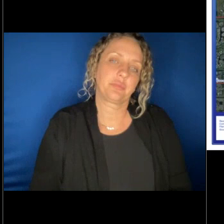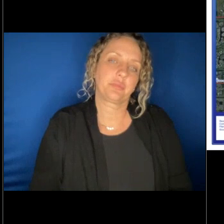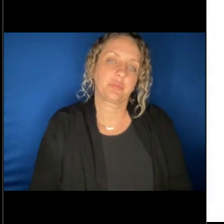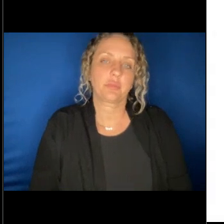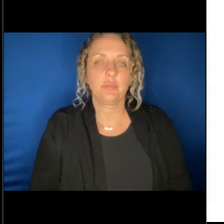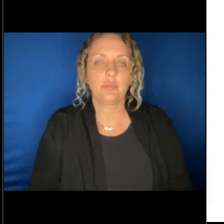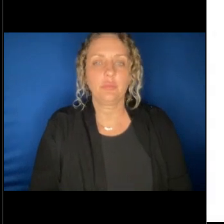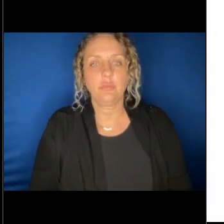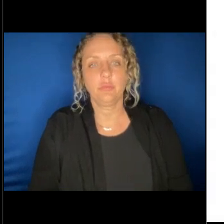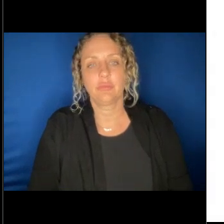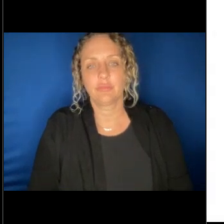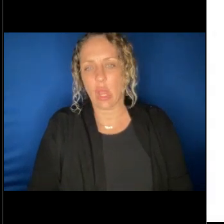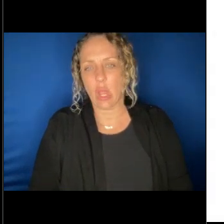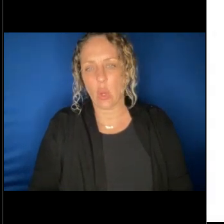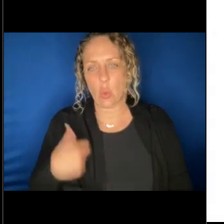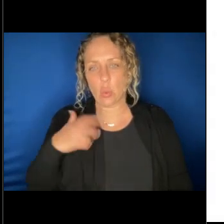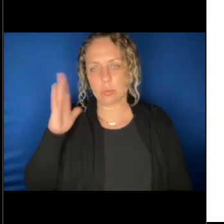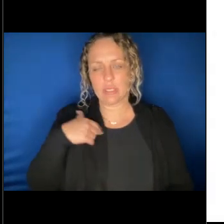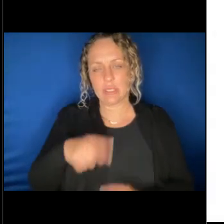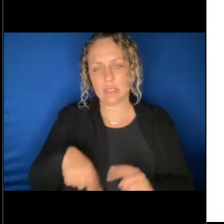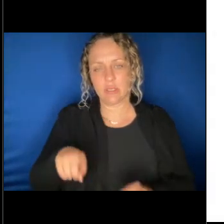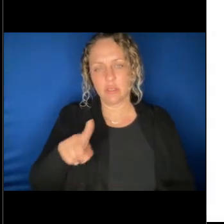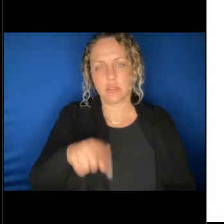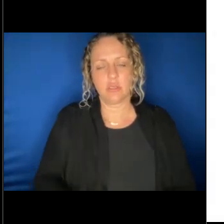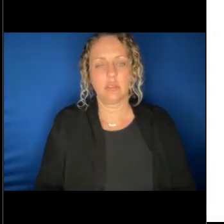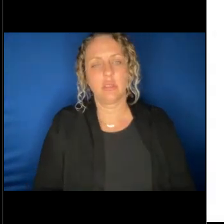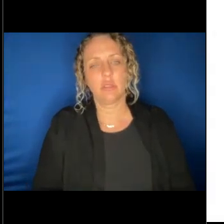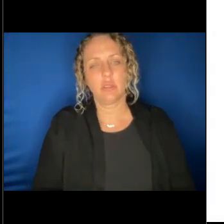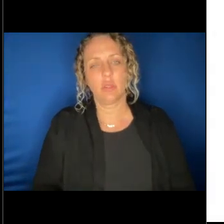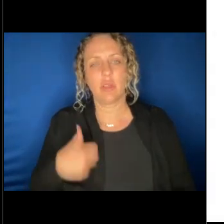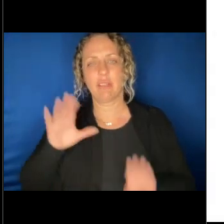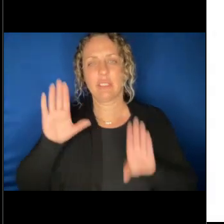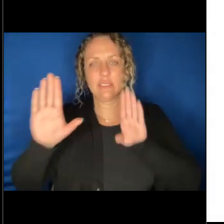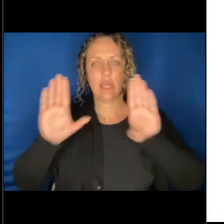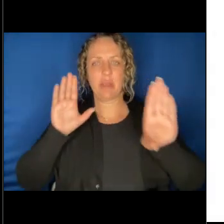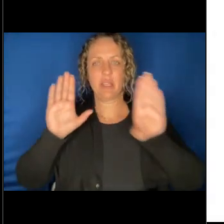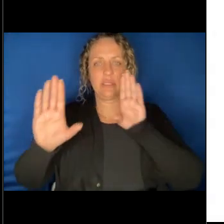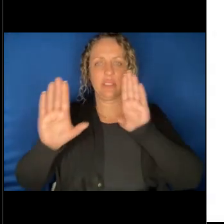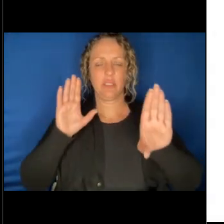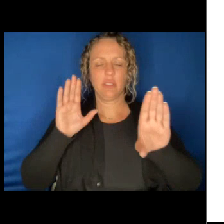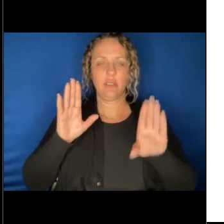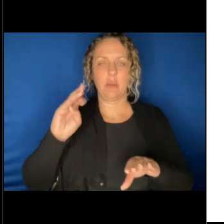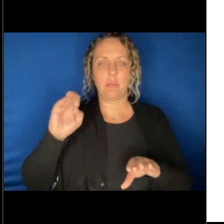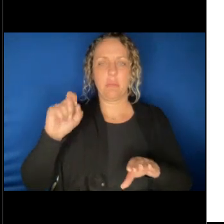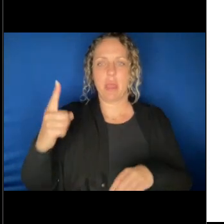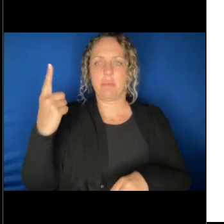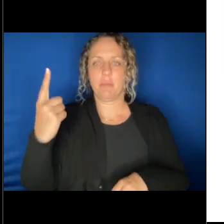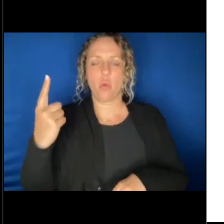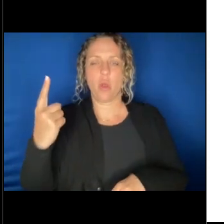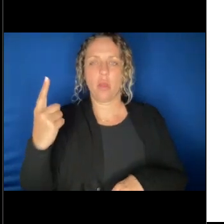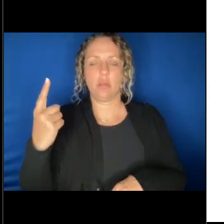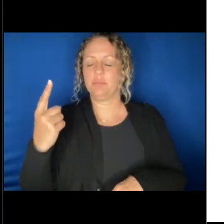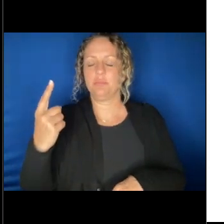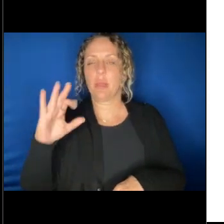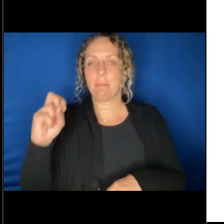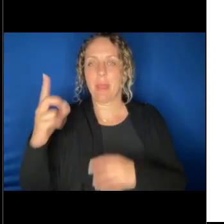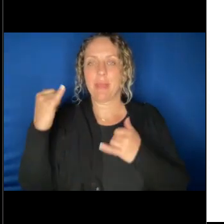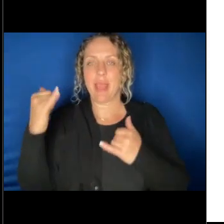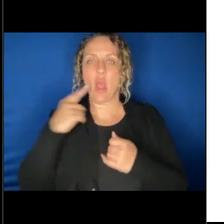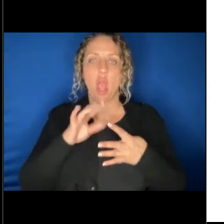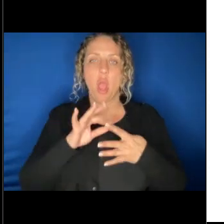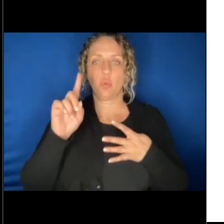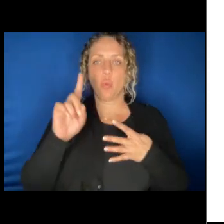I don't have control of the presentation. Is there a side-by-side between the map now and option 1? We don't have a slide where we have